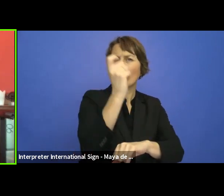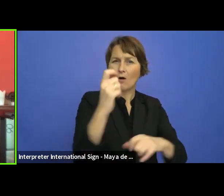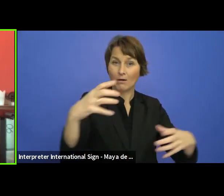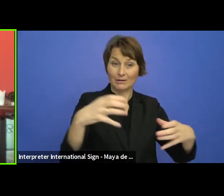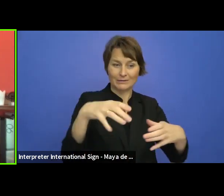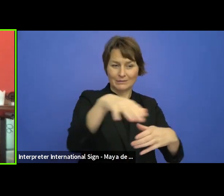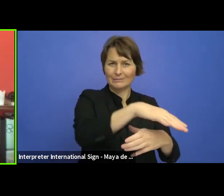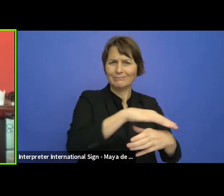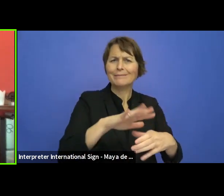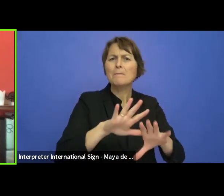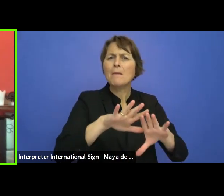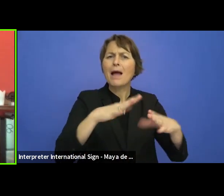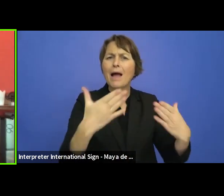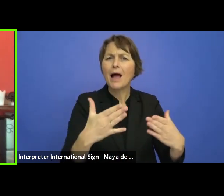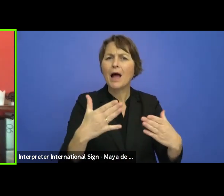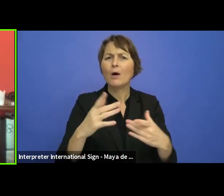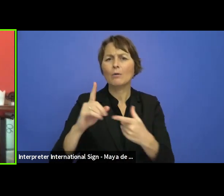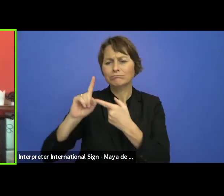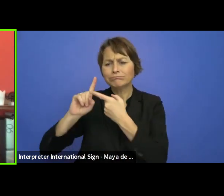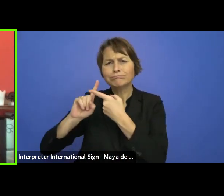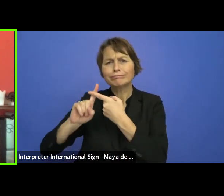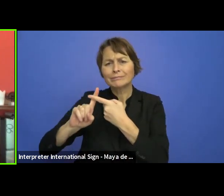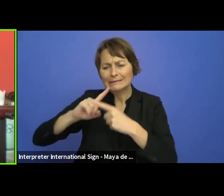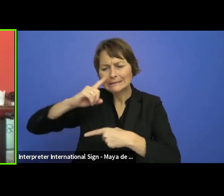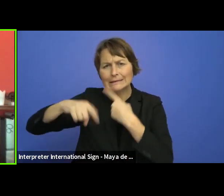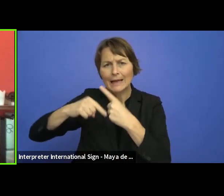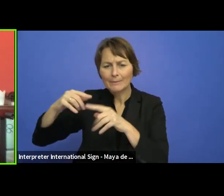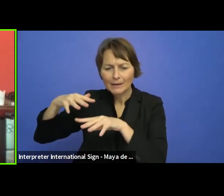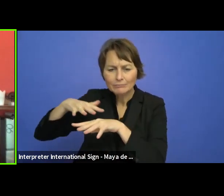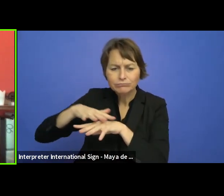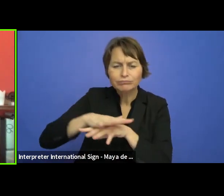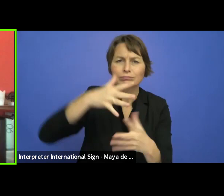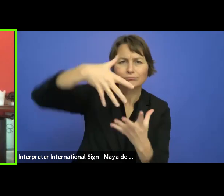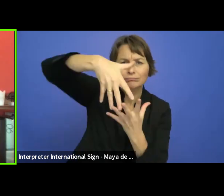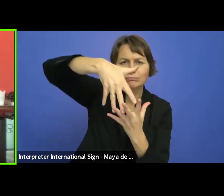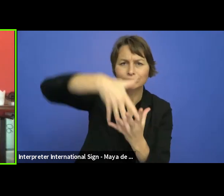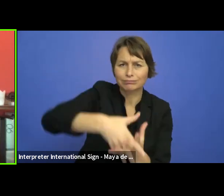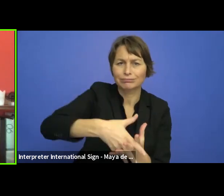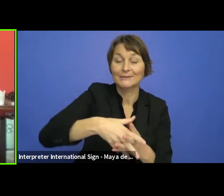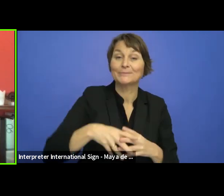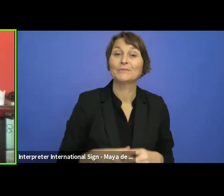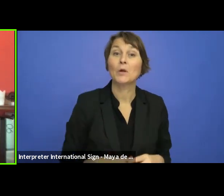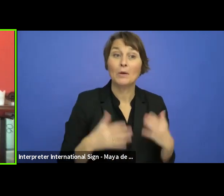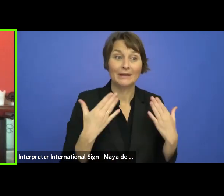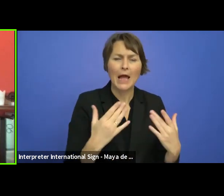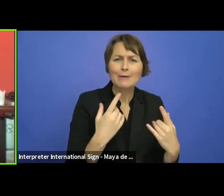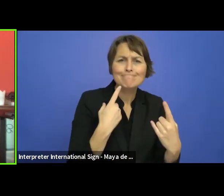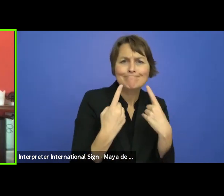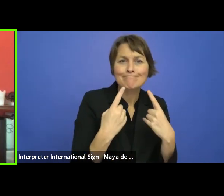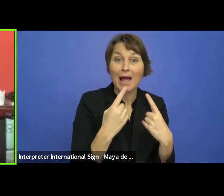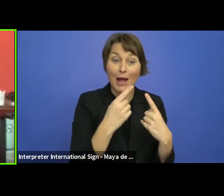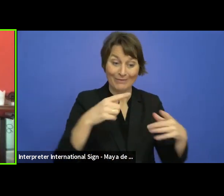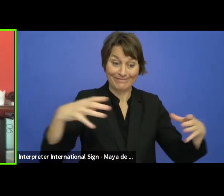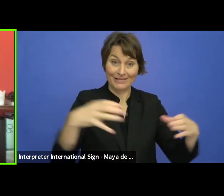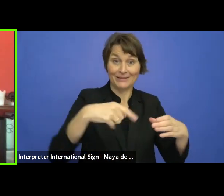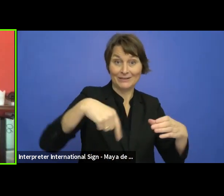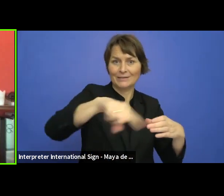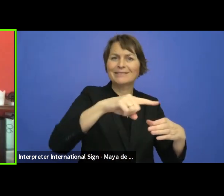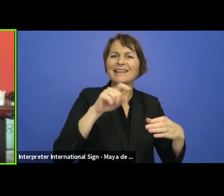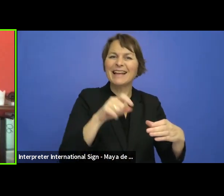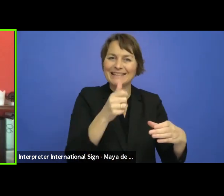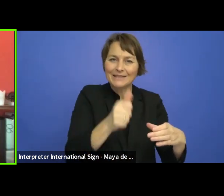will be discussing whether and how theater and the performing arts can be agents of change in the